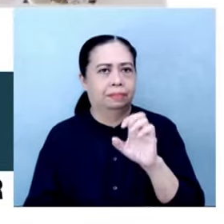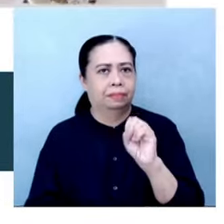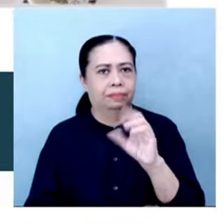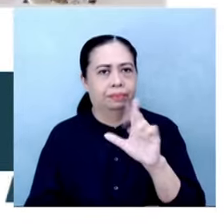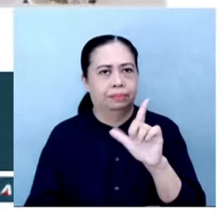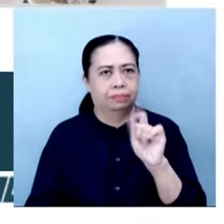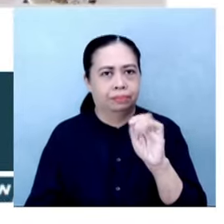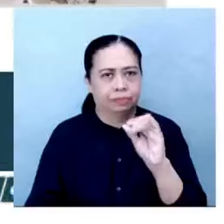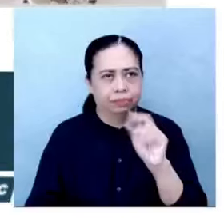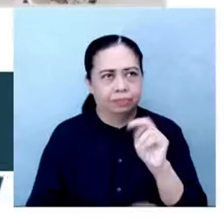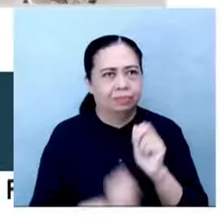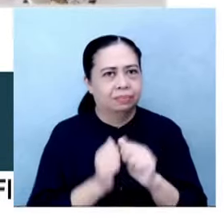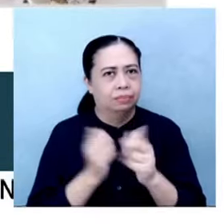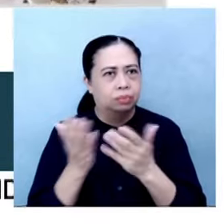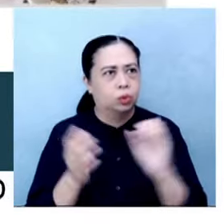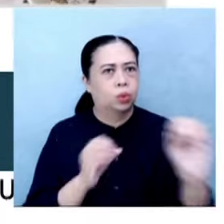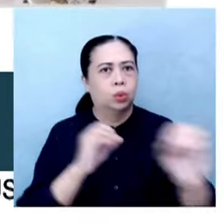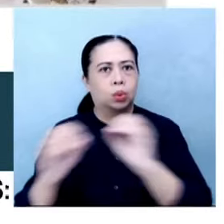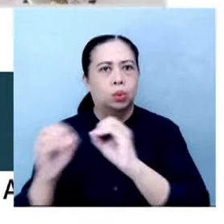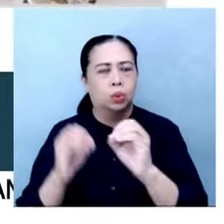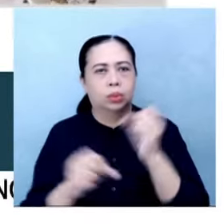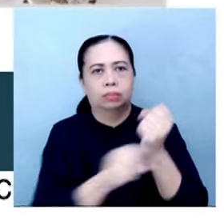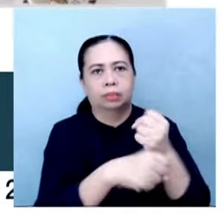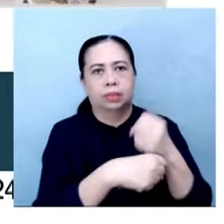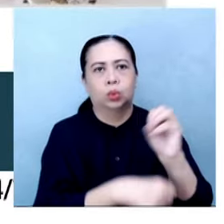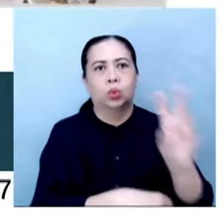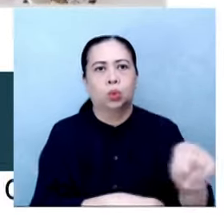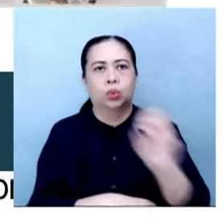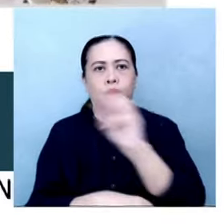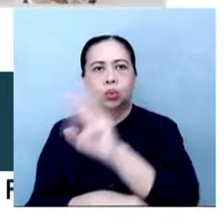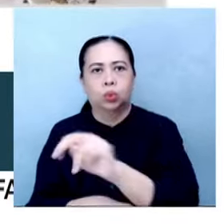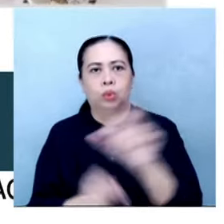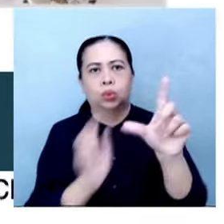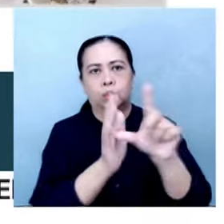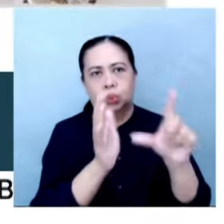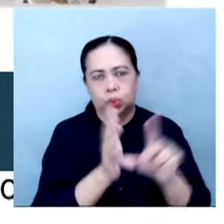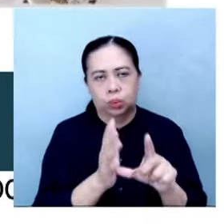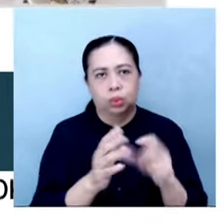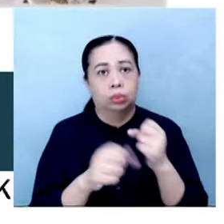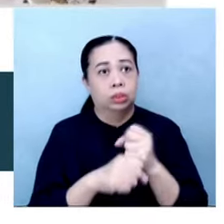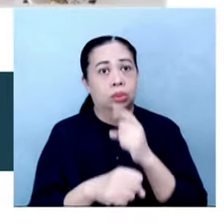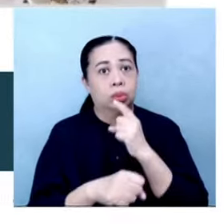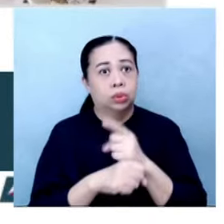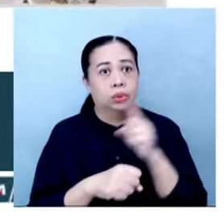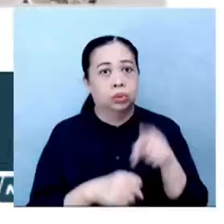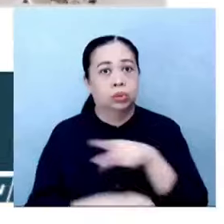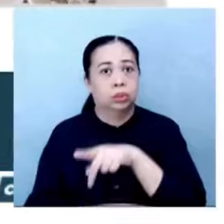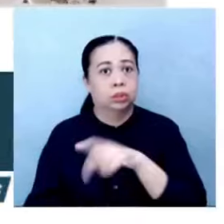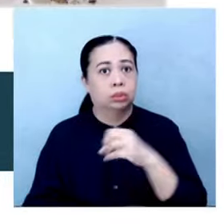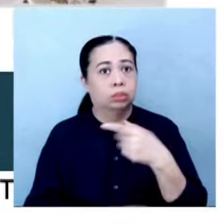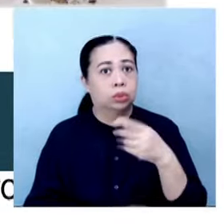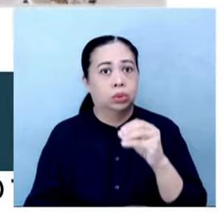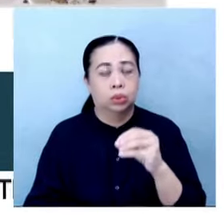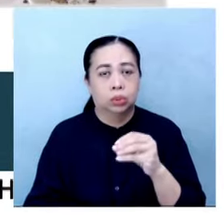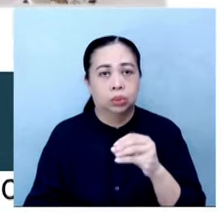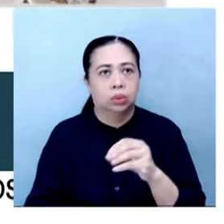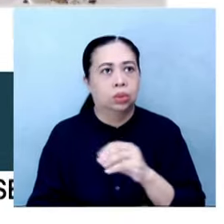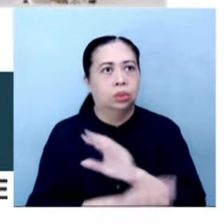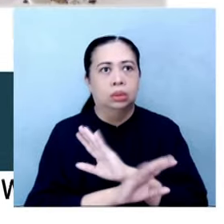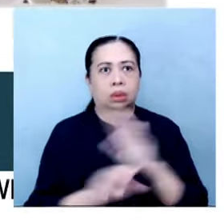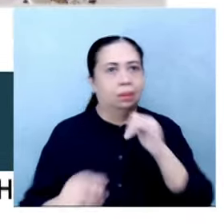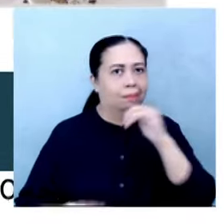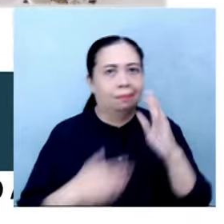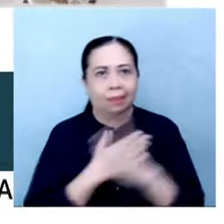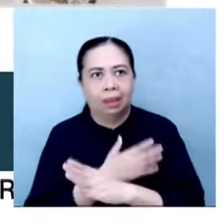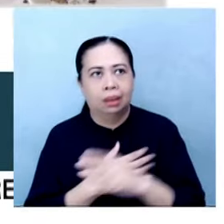their respective localities to make sure that this particular offshore gaming operations